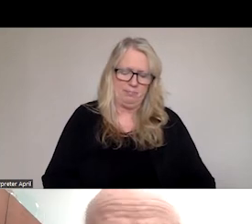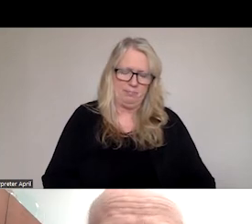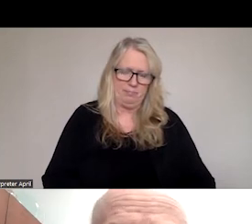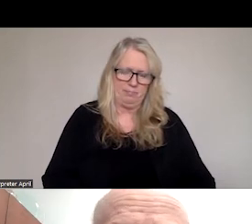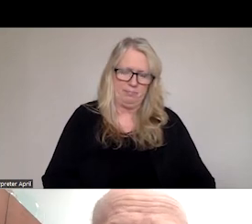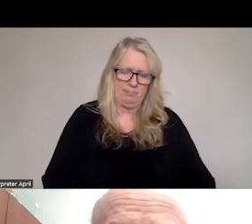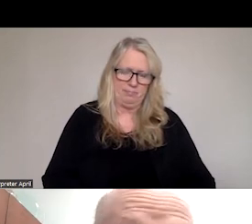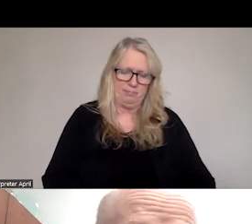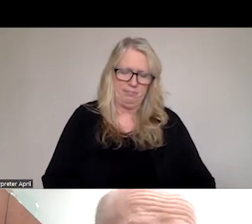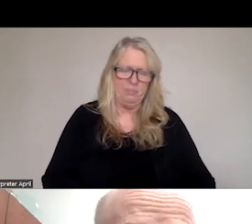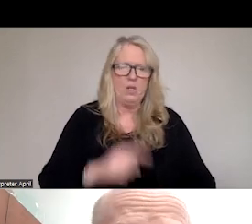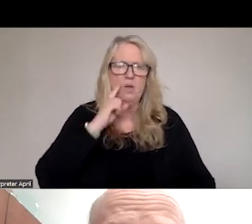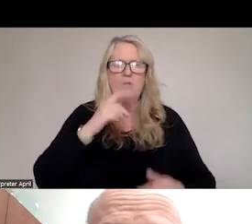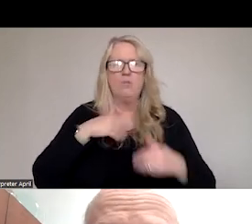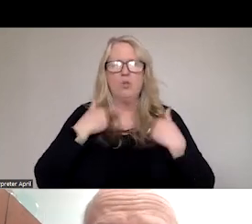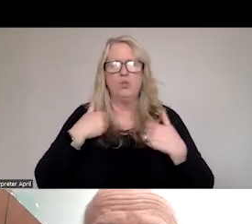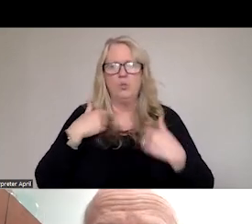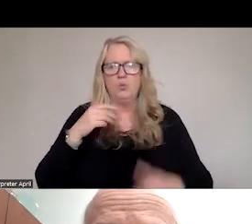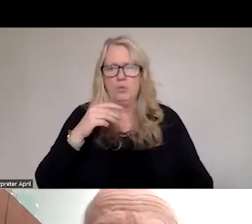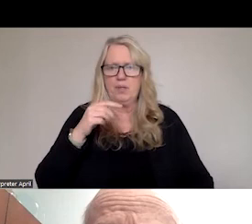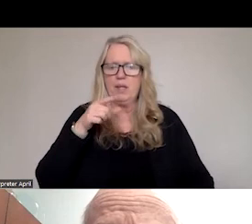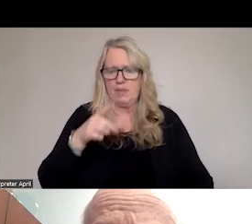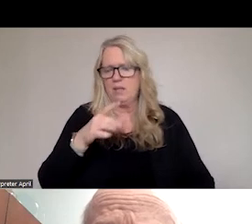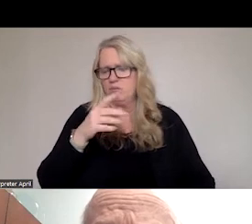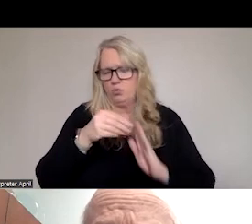youth at risk for a student at risk for suicide,